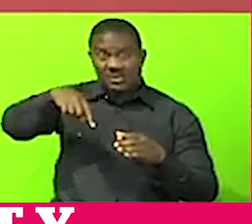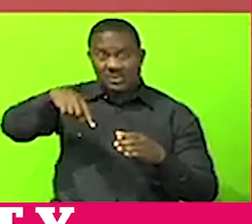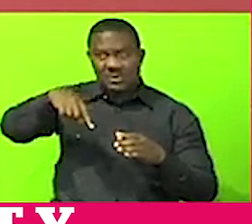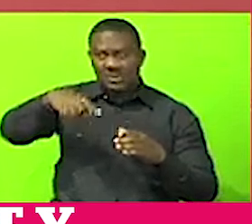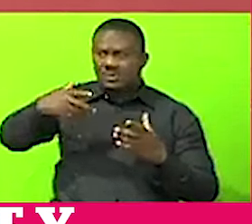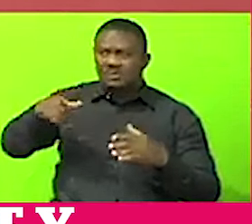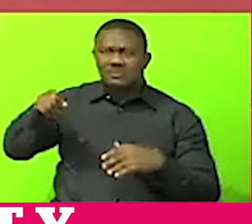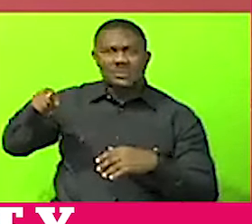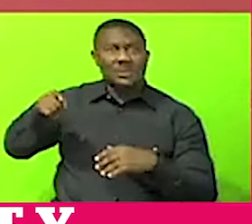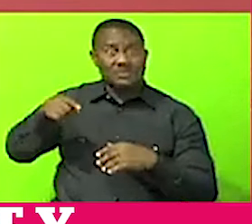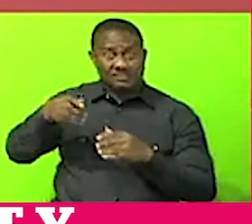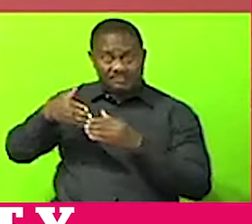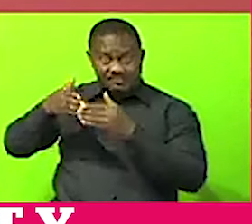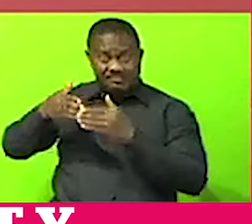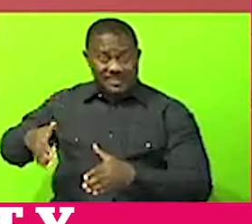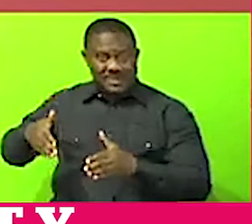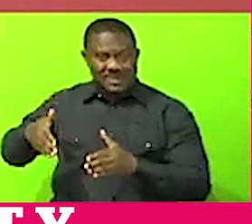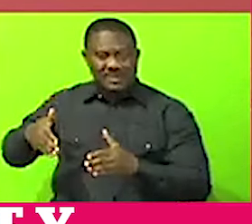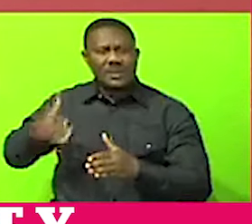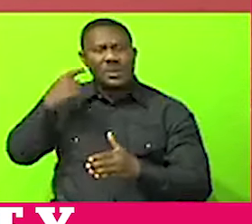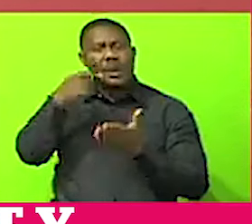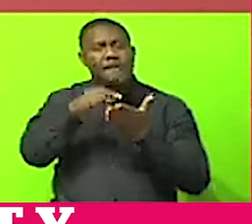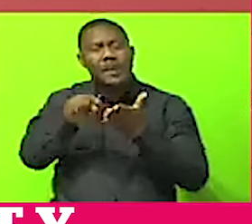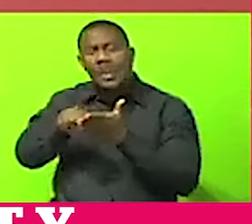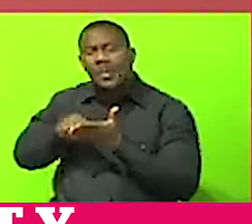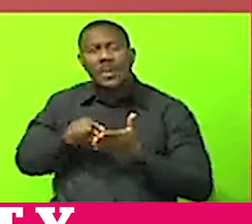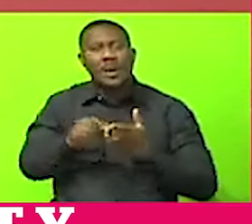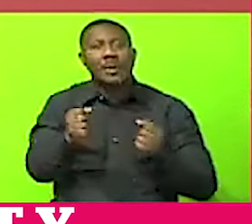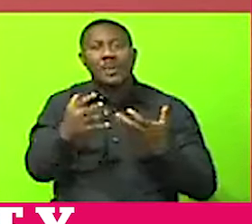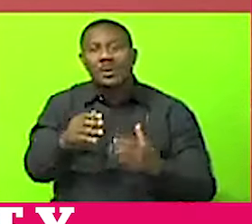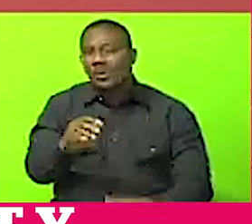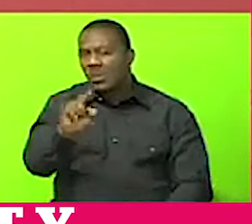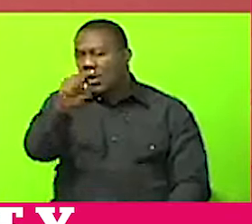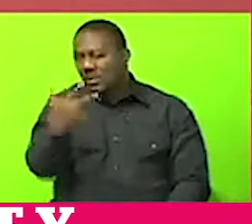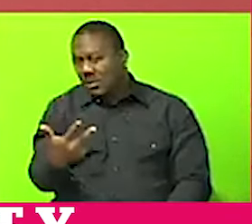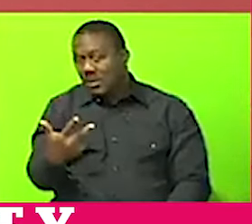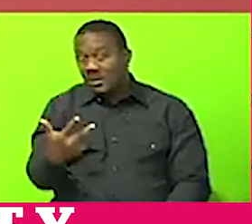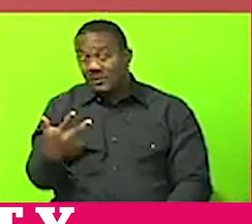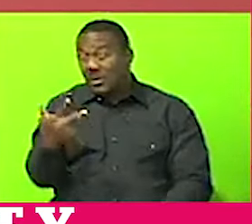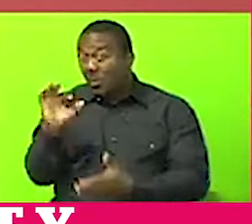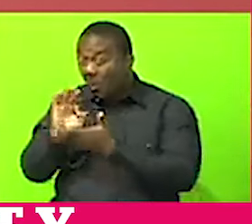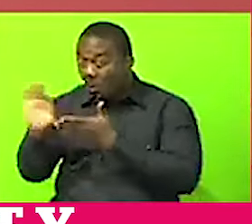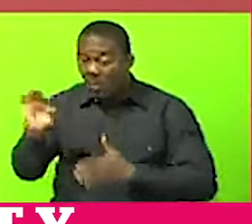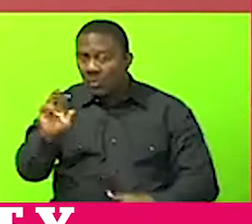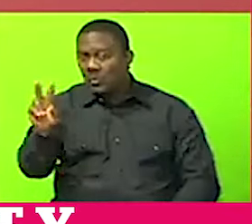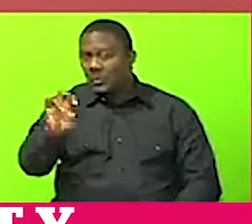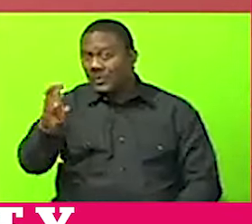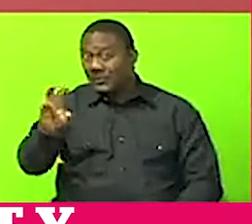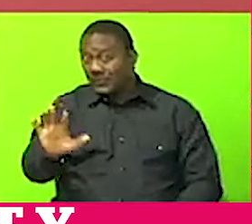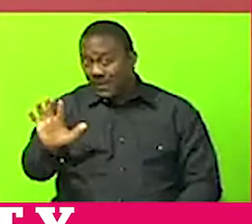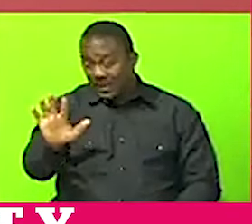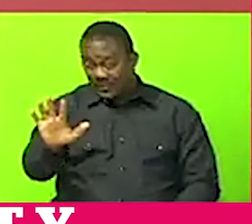from the person presiding shall be one3 of all the members of